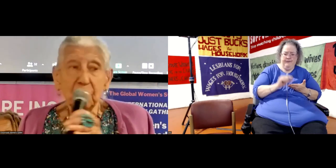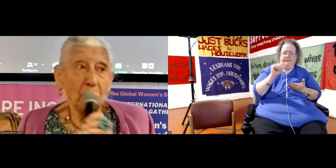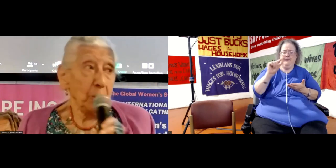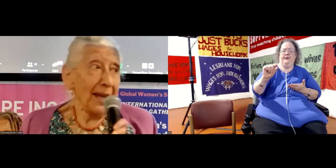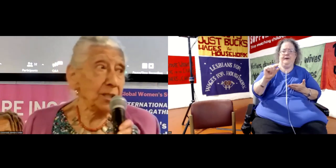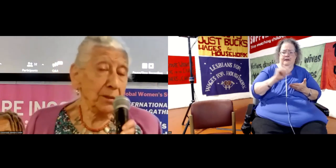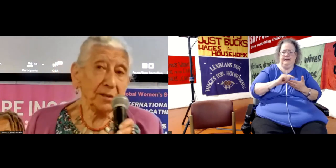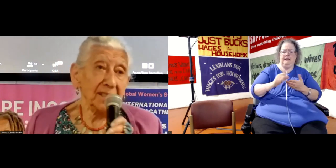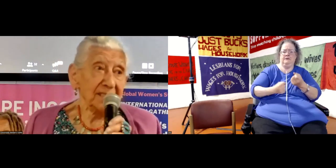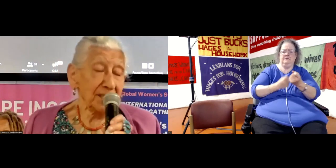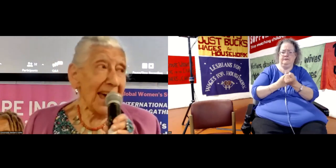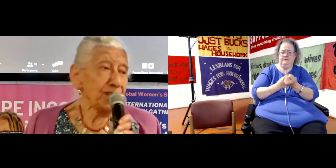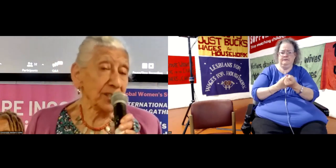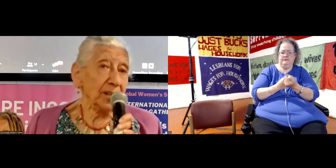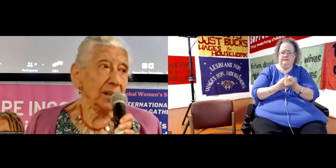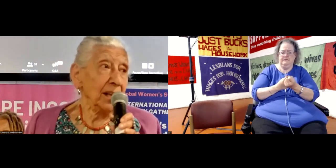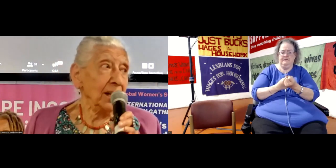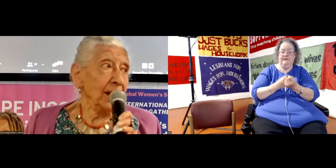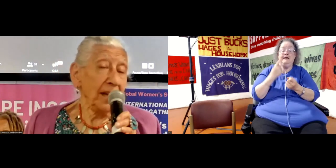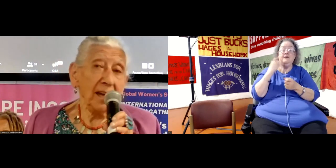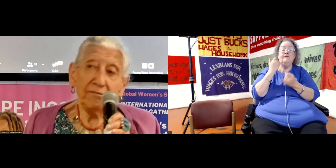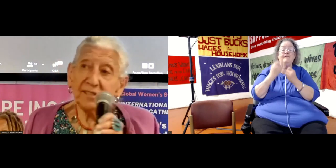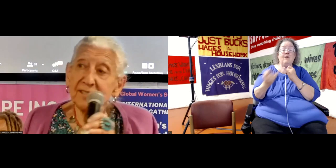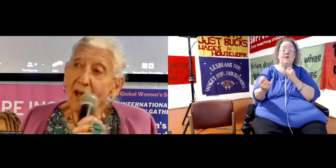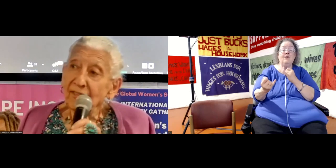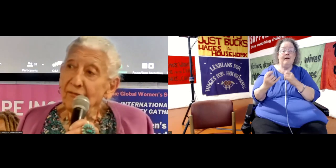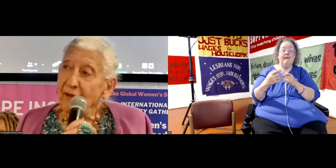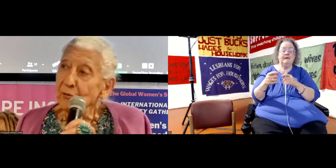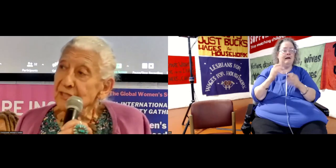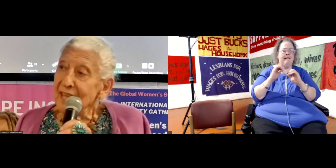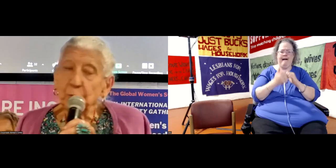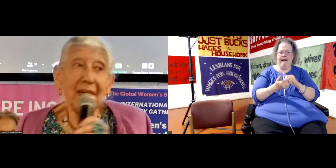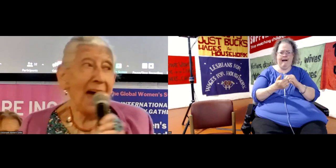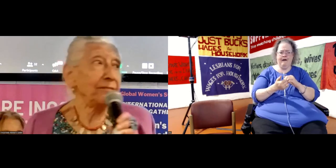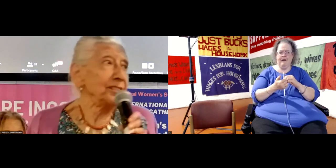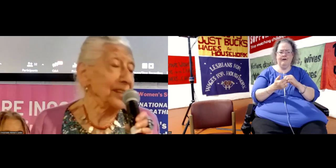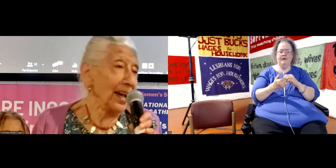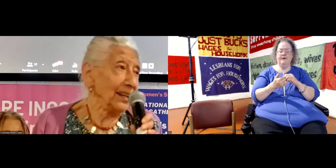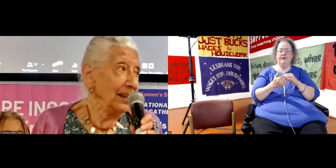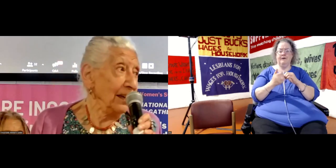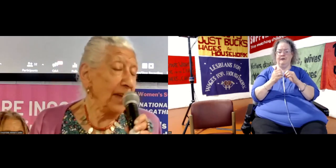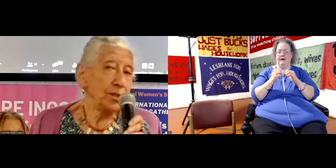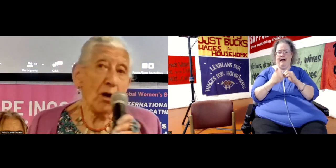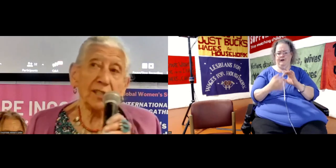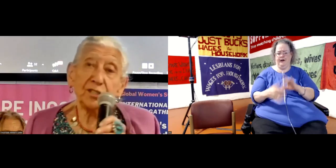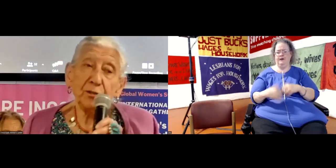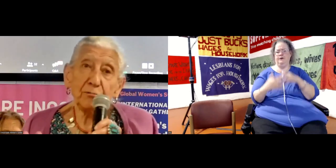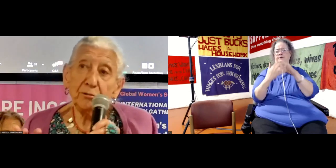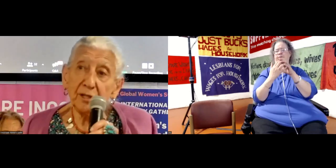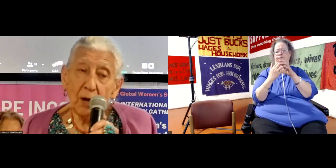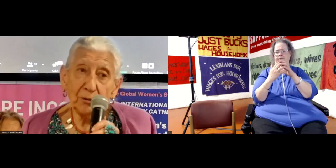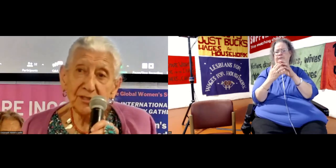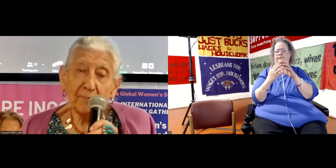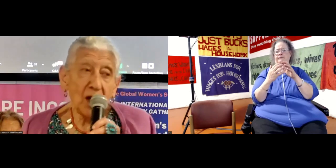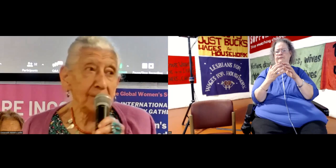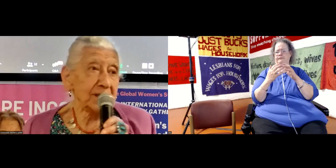That's the only way to build an international. If it's not the phones that we have today, they charged you through